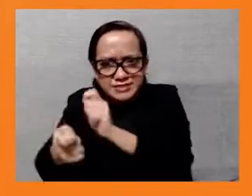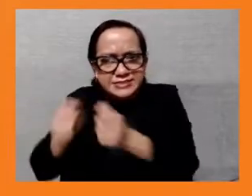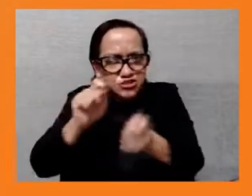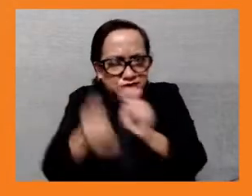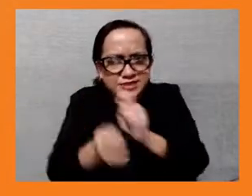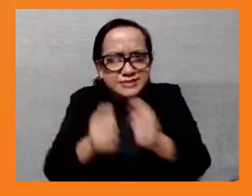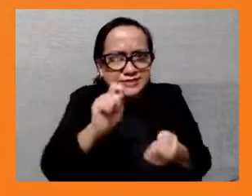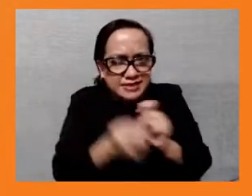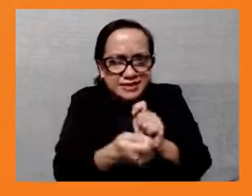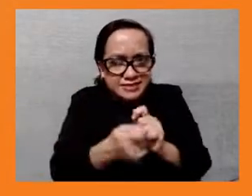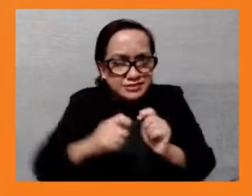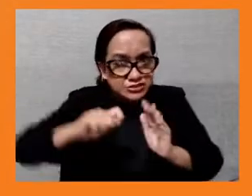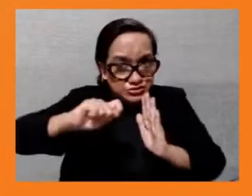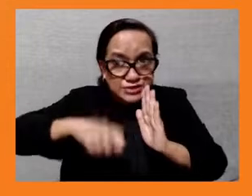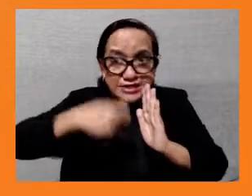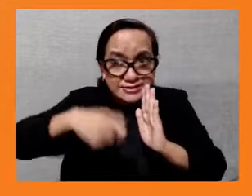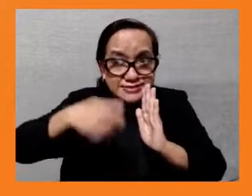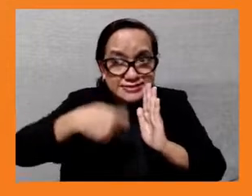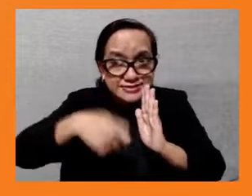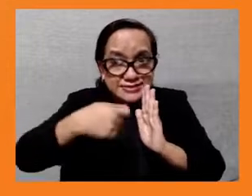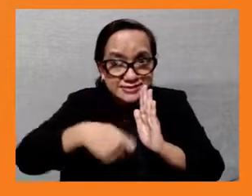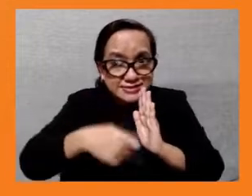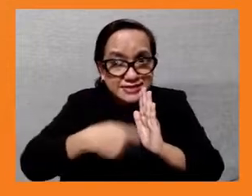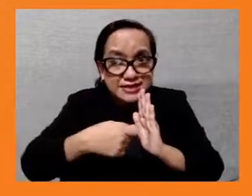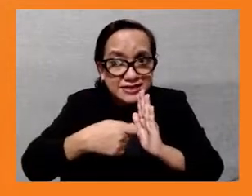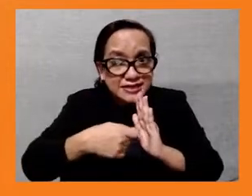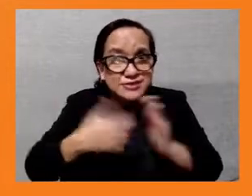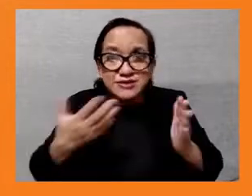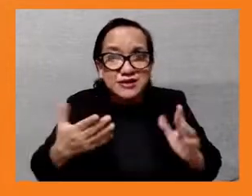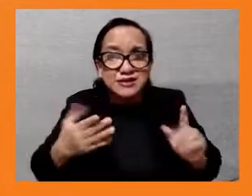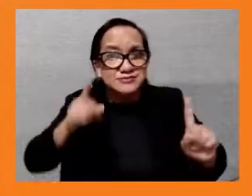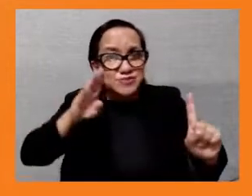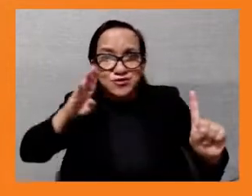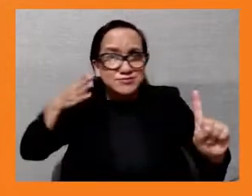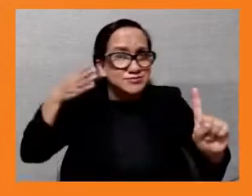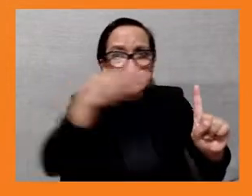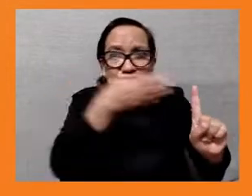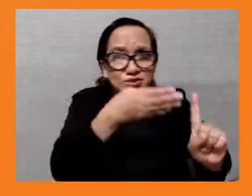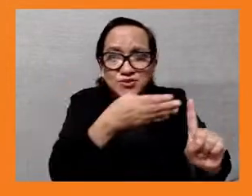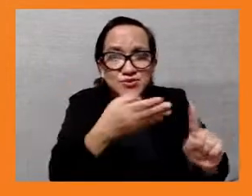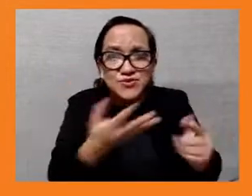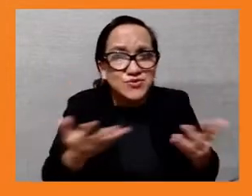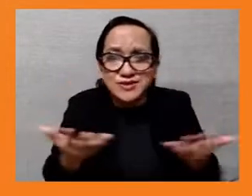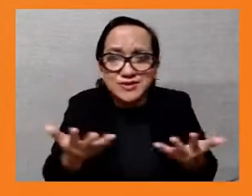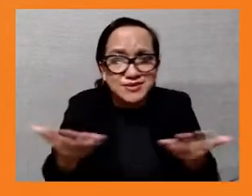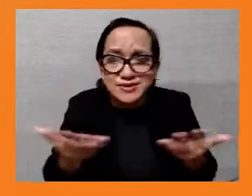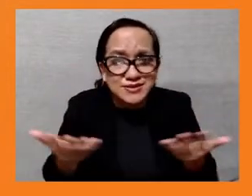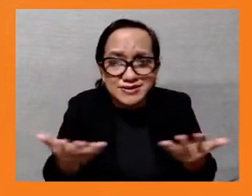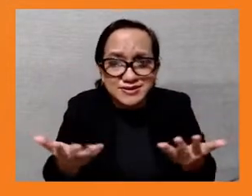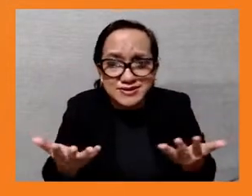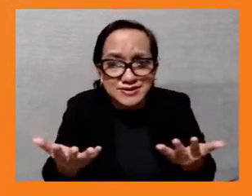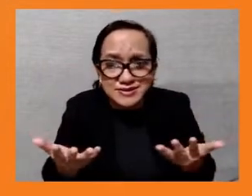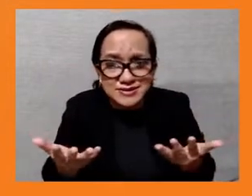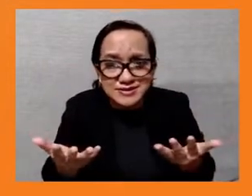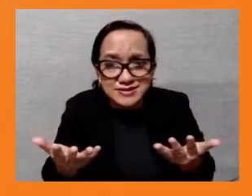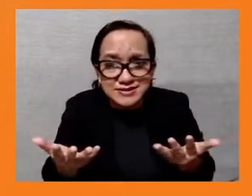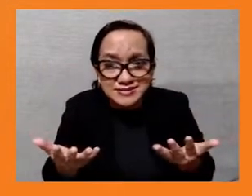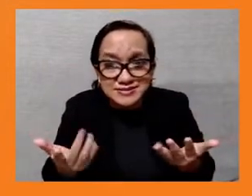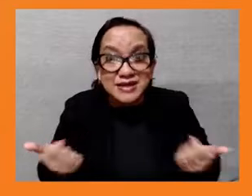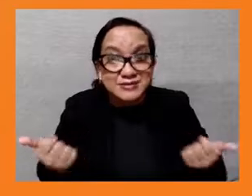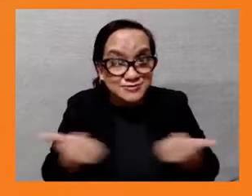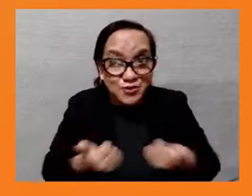integrated approach which you're taking on? And a broader question with five votes, between